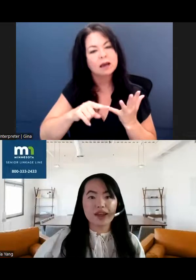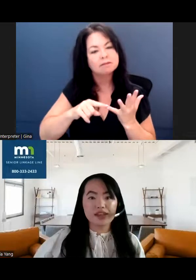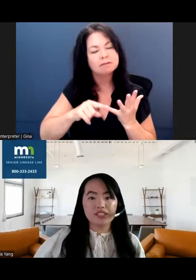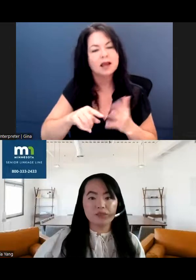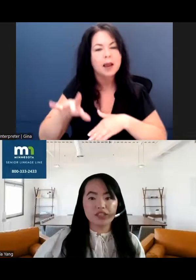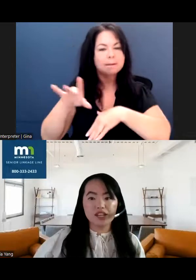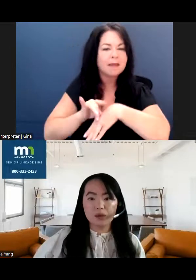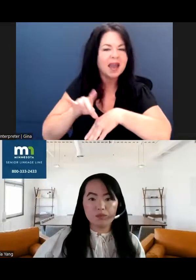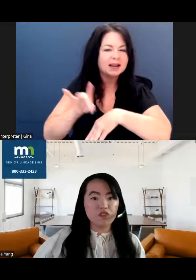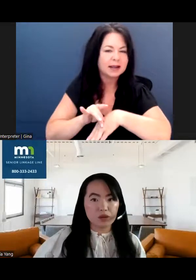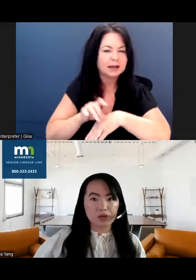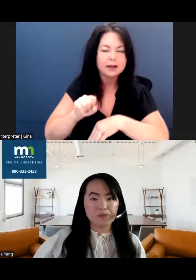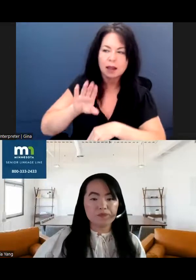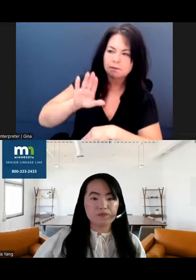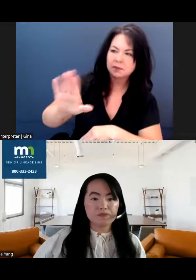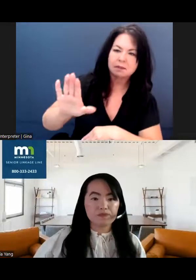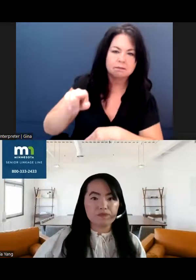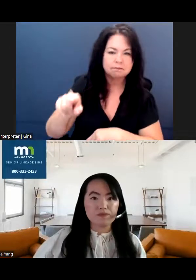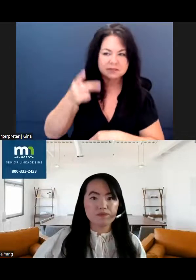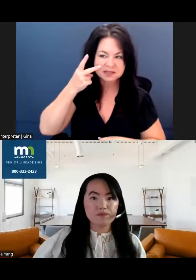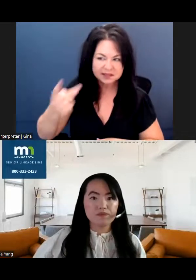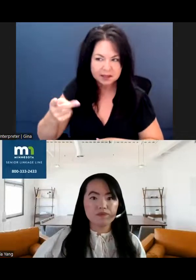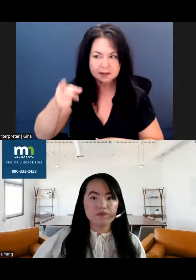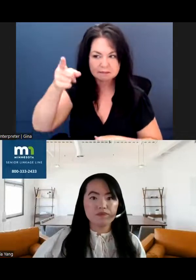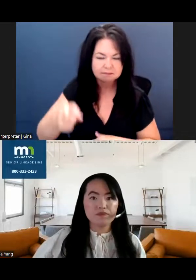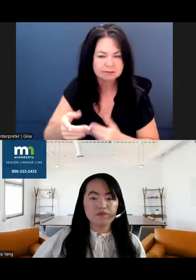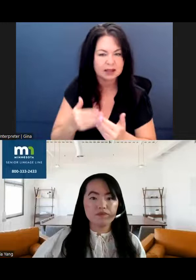number and Disability Home phone number.